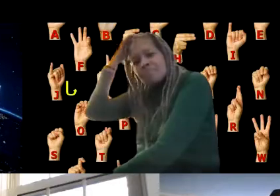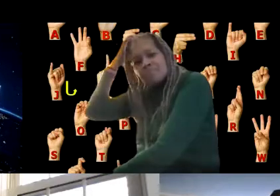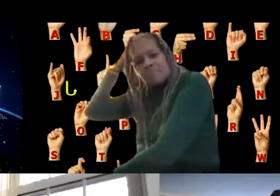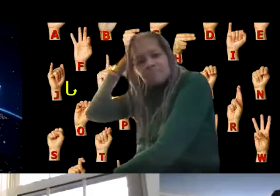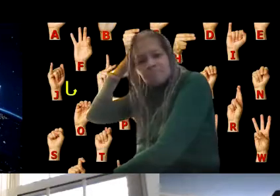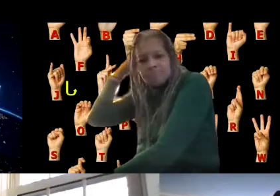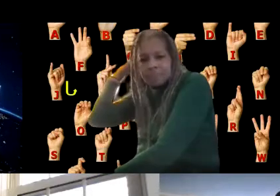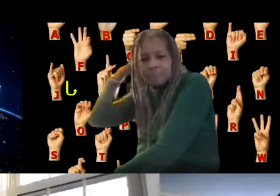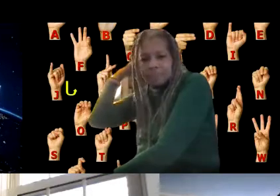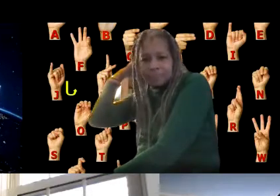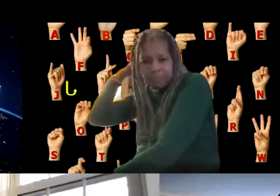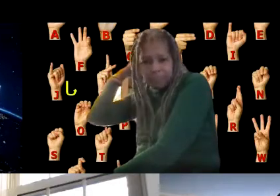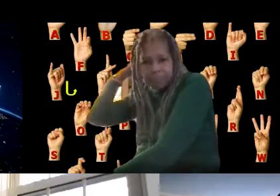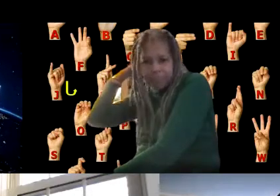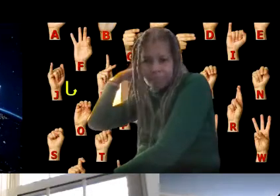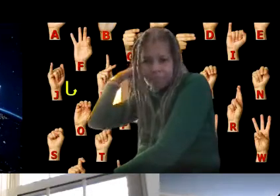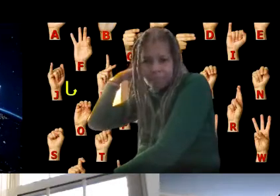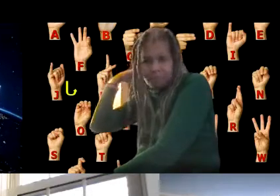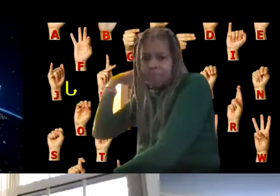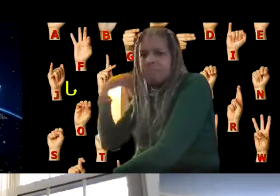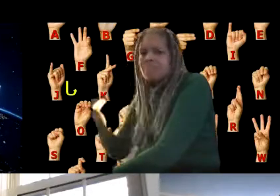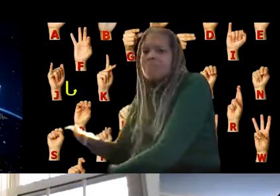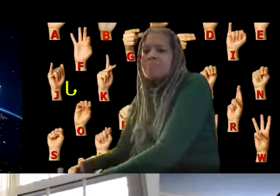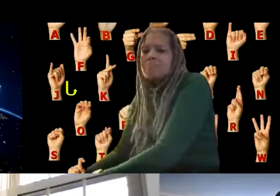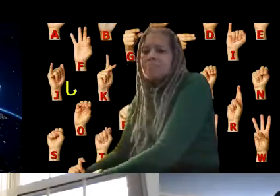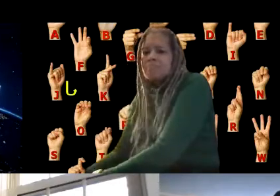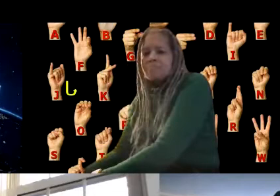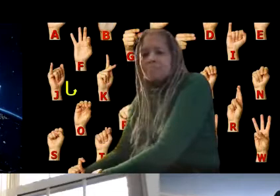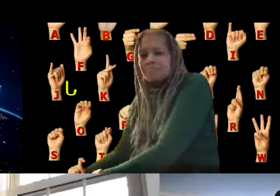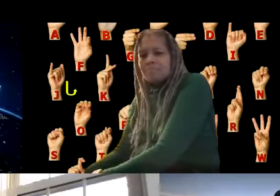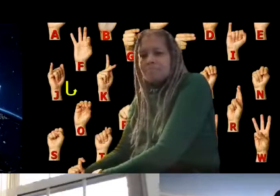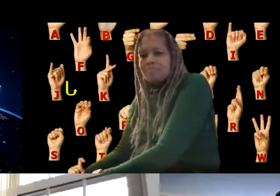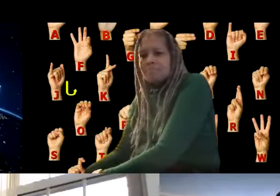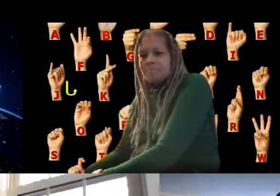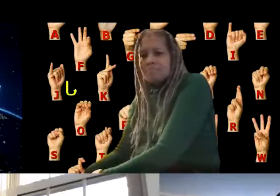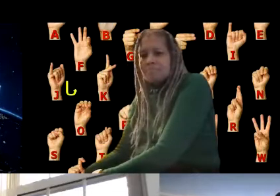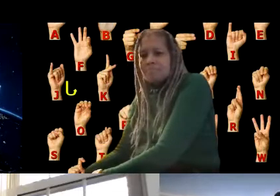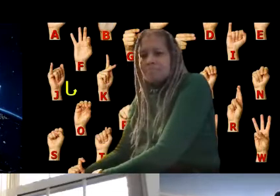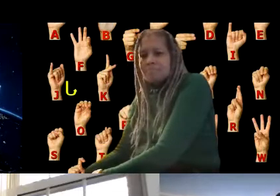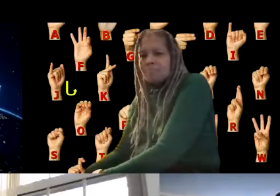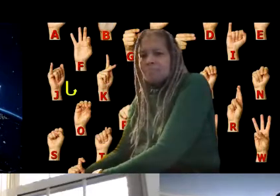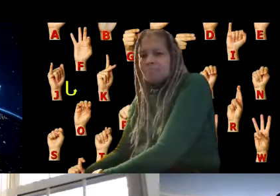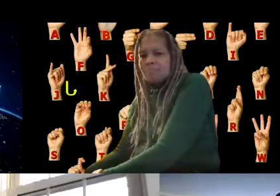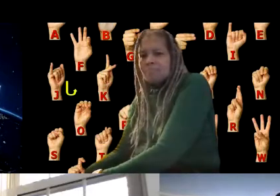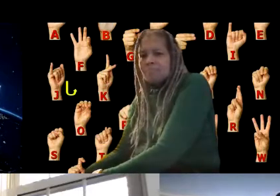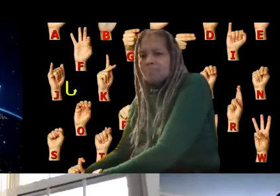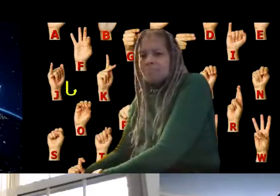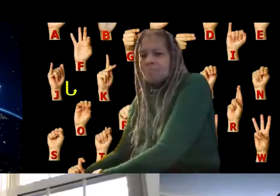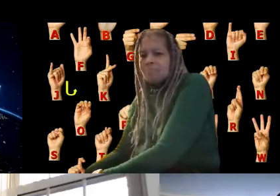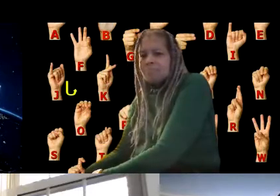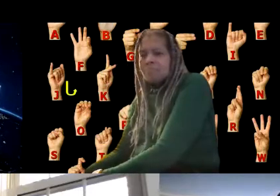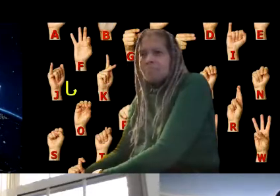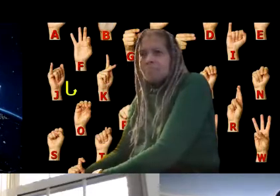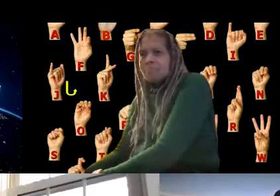amount, it's not so much that as just this innate fear that of what